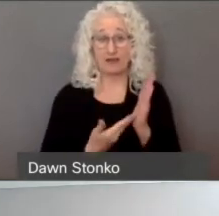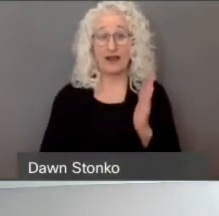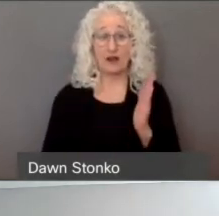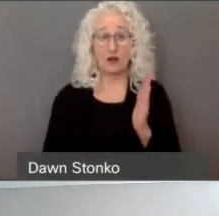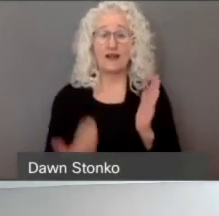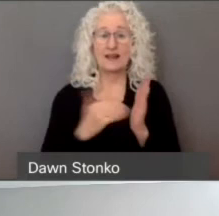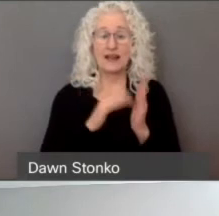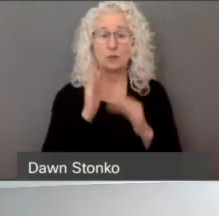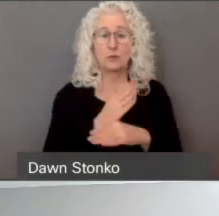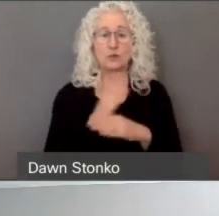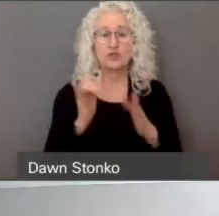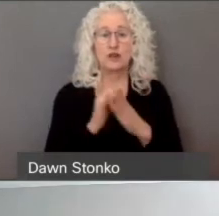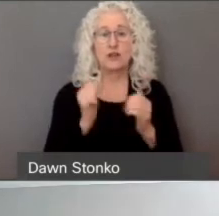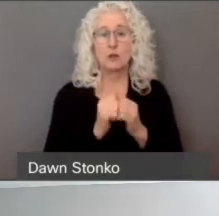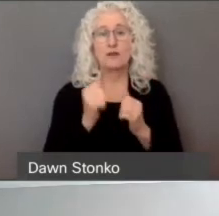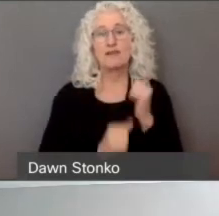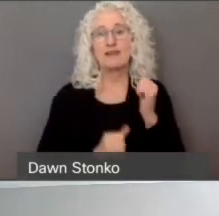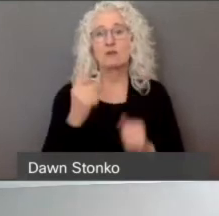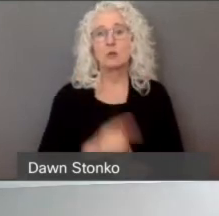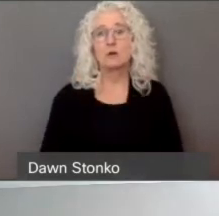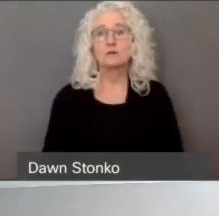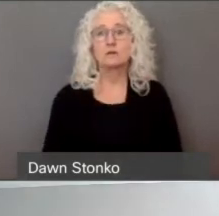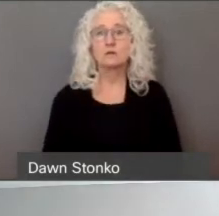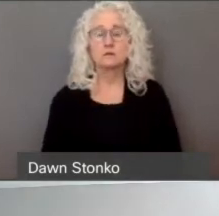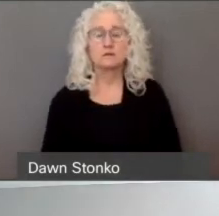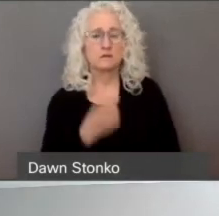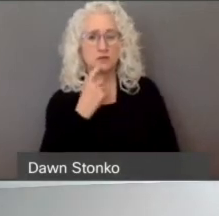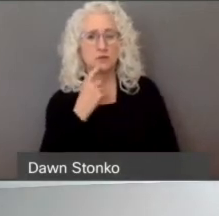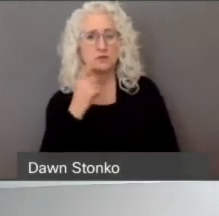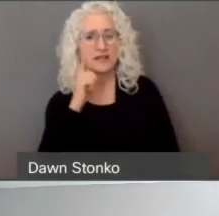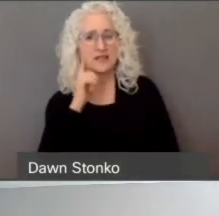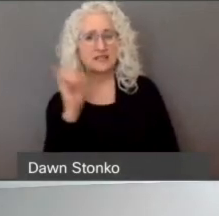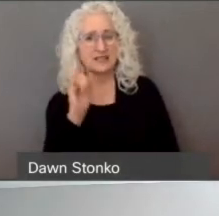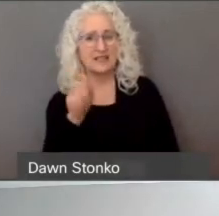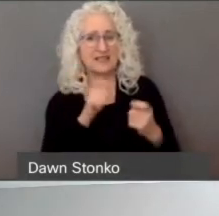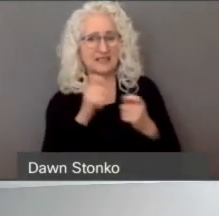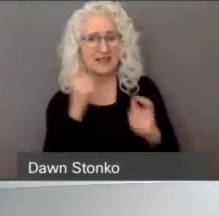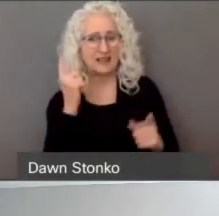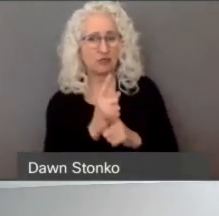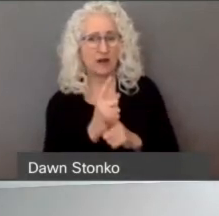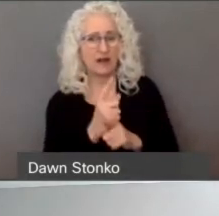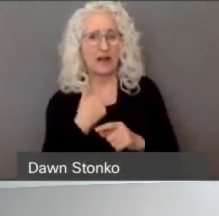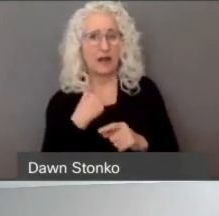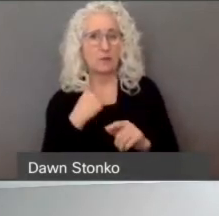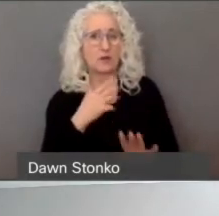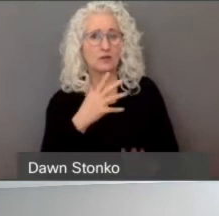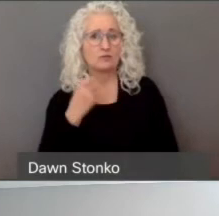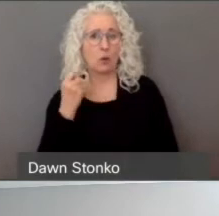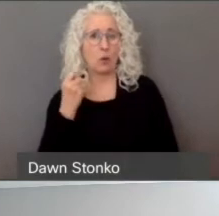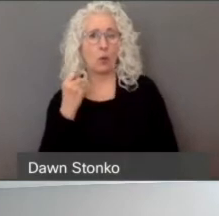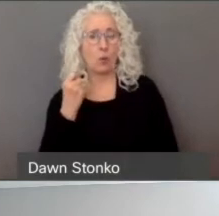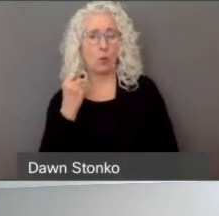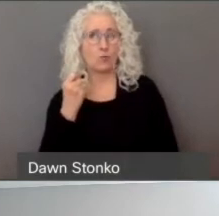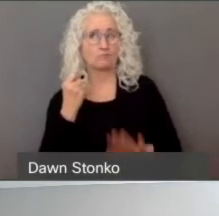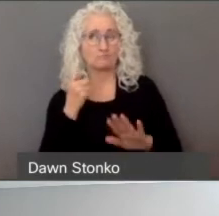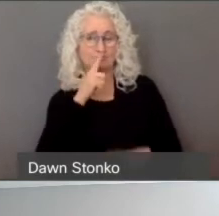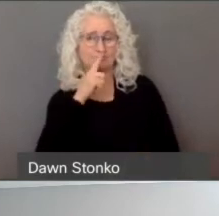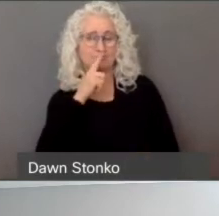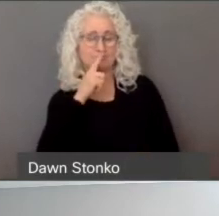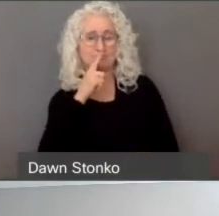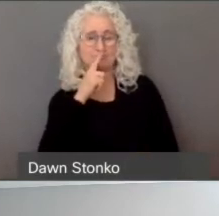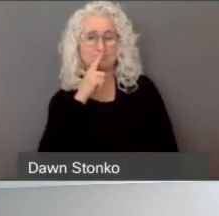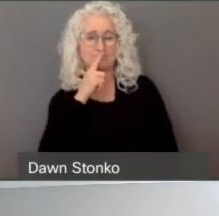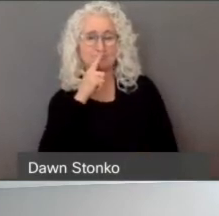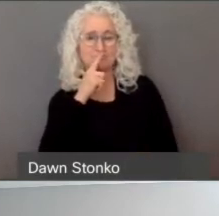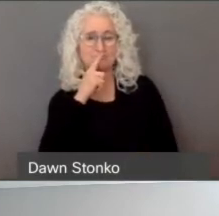we'll share that with everyone. Yeah, what you said sounds exactly correct, but I'm going to refrain on, you know, like rendering it a thing because it's